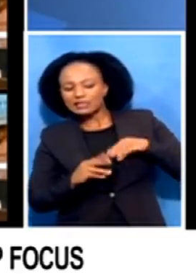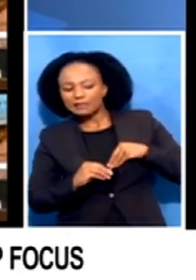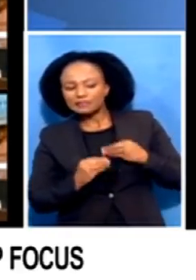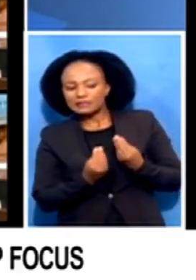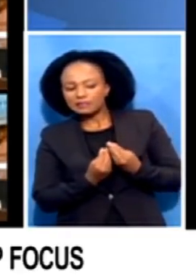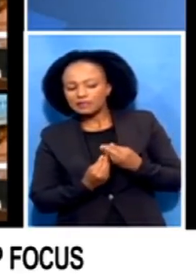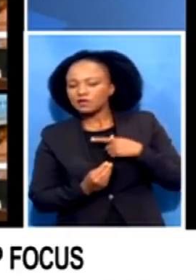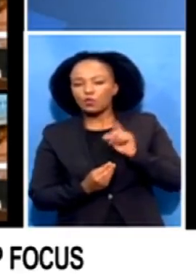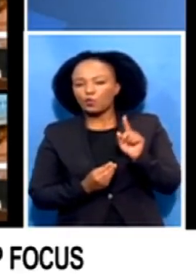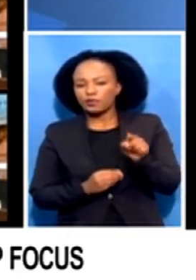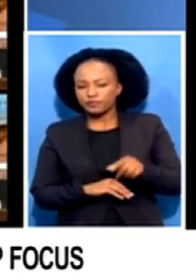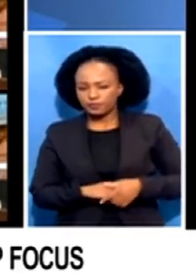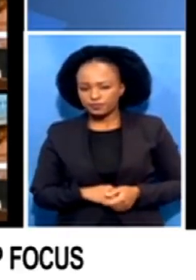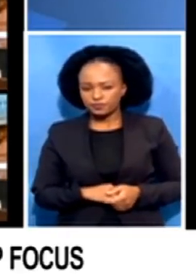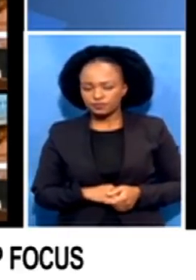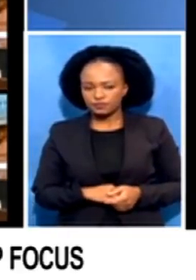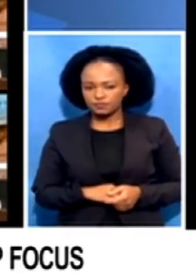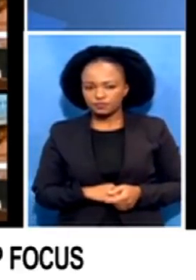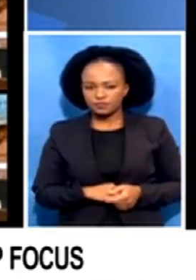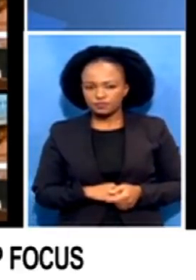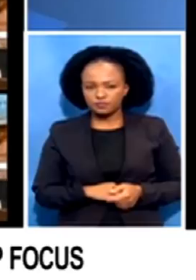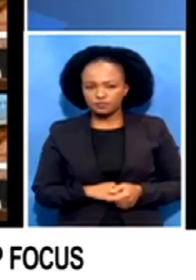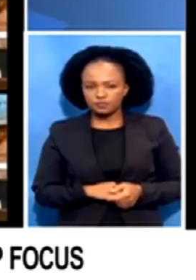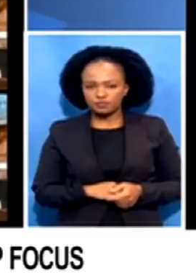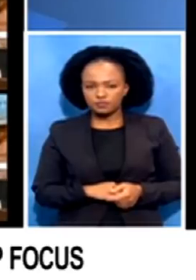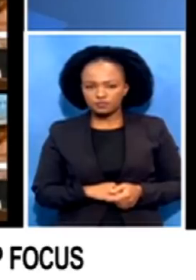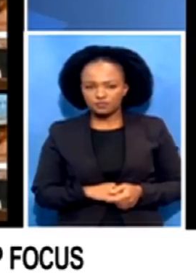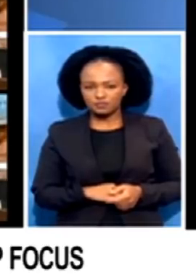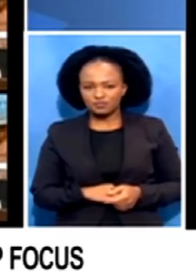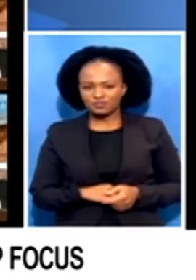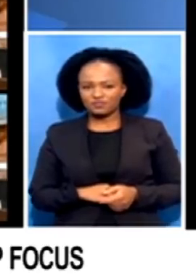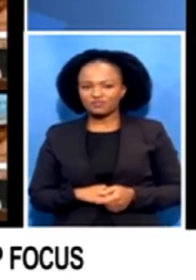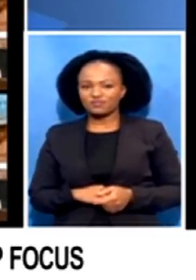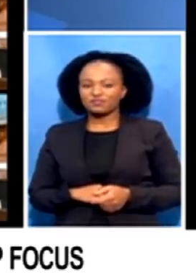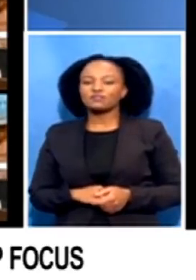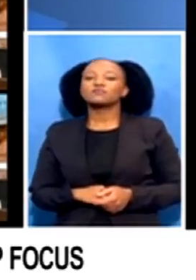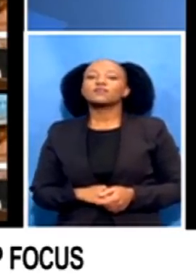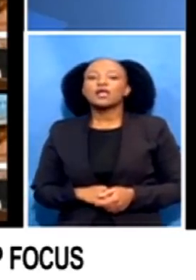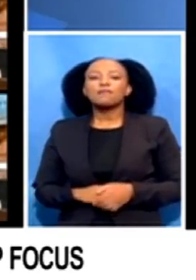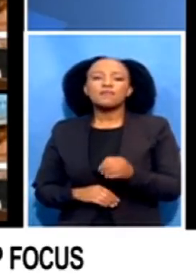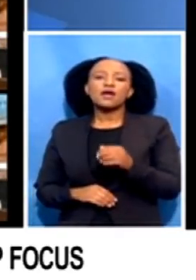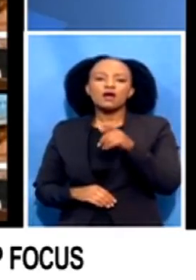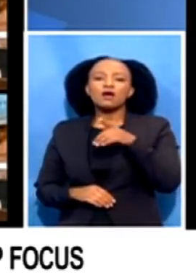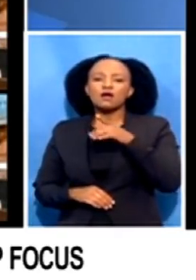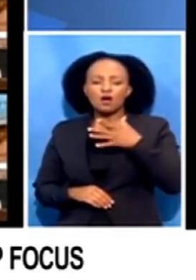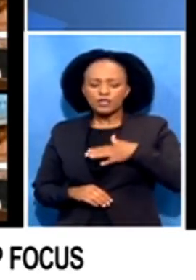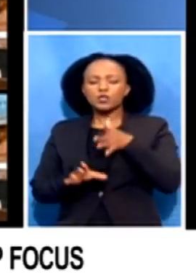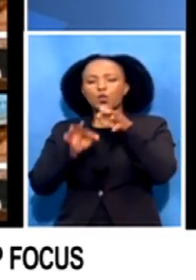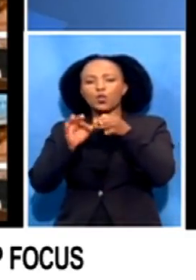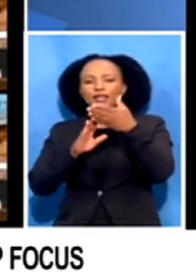Thank you, Justice. I was going to get there at the end, but let me answer it now that it's come so that I get it out of the way.